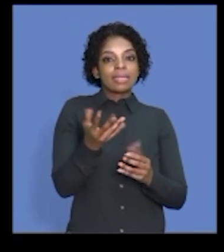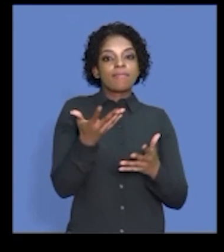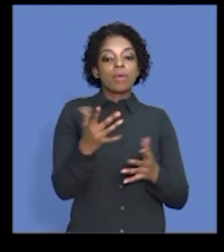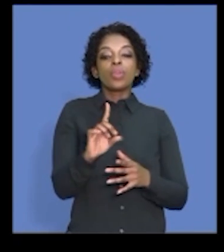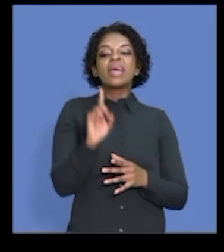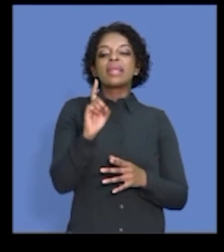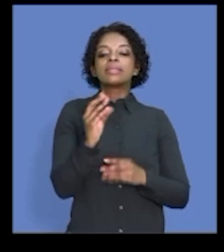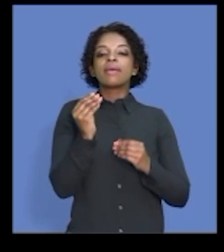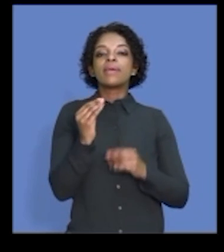to be